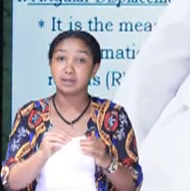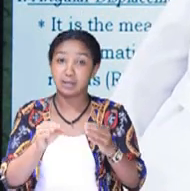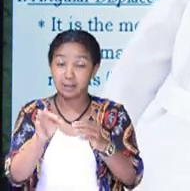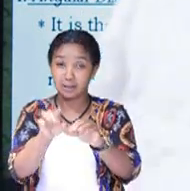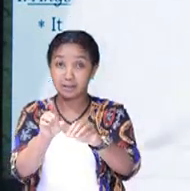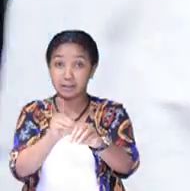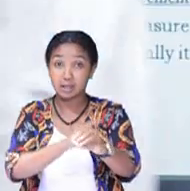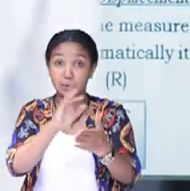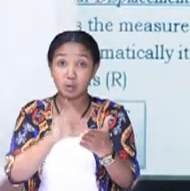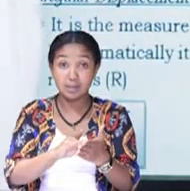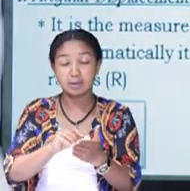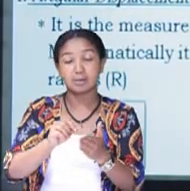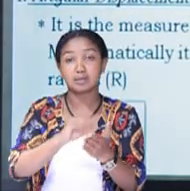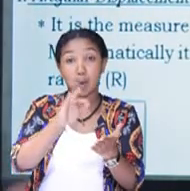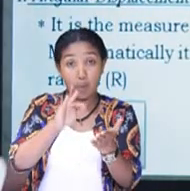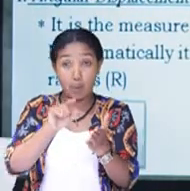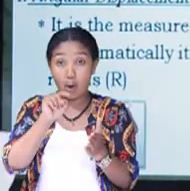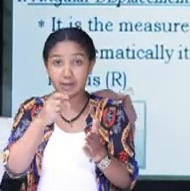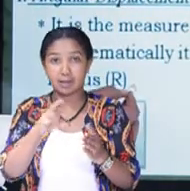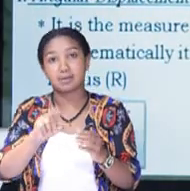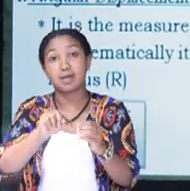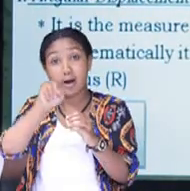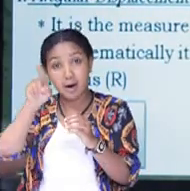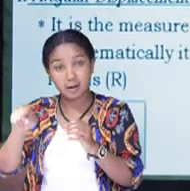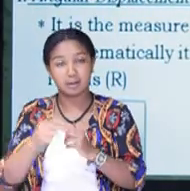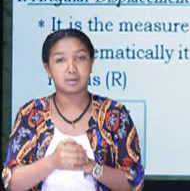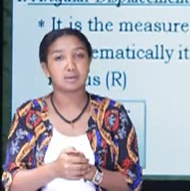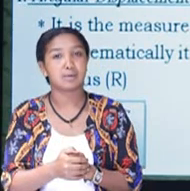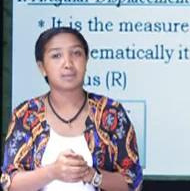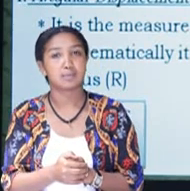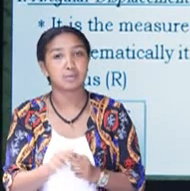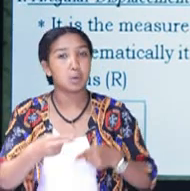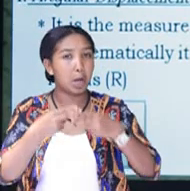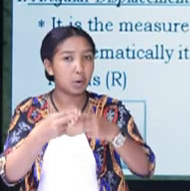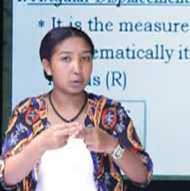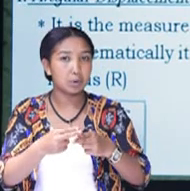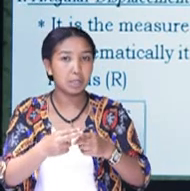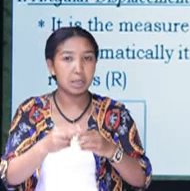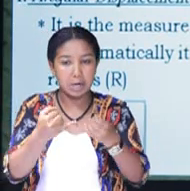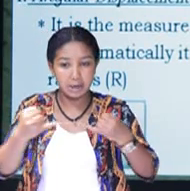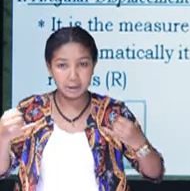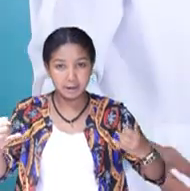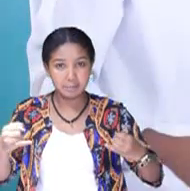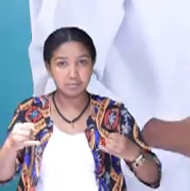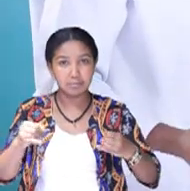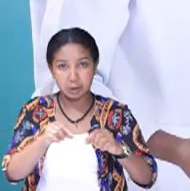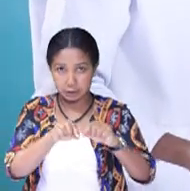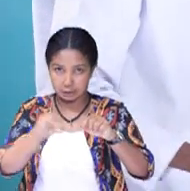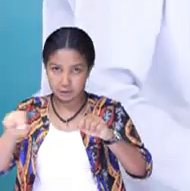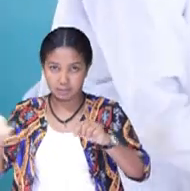point and the axis, r. Therefore, arc length, or we can call it to be a linear displacement